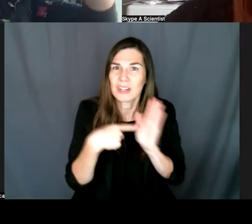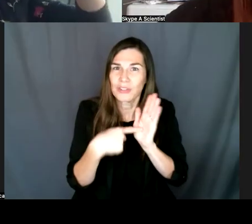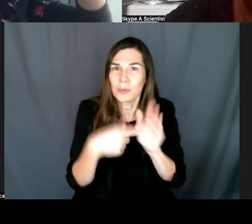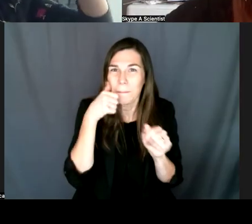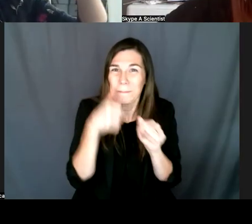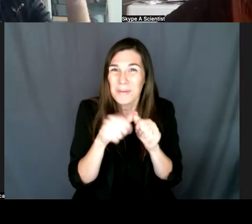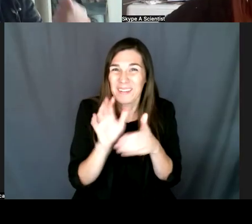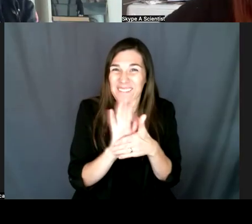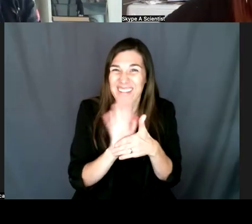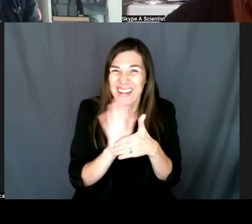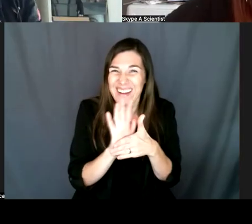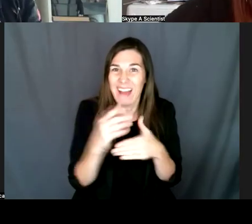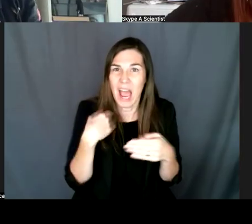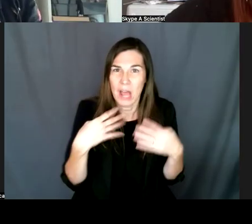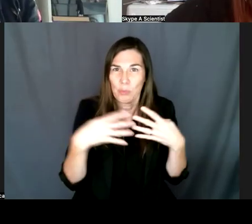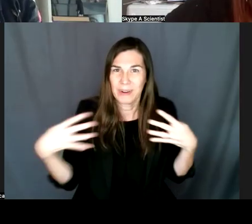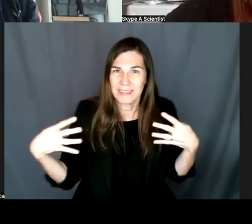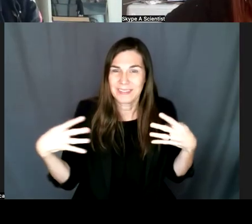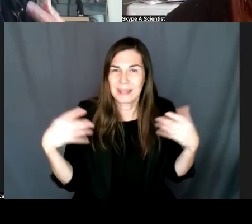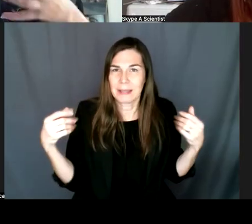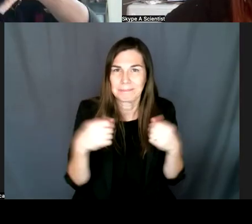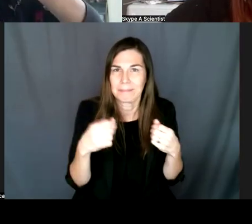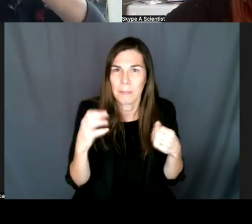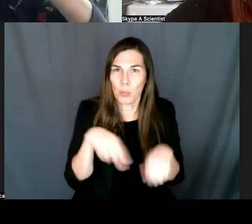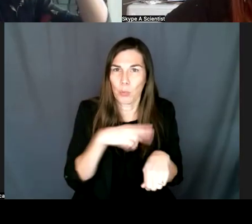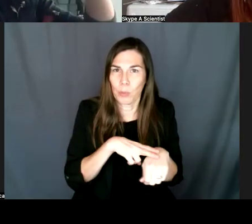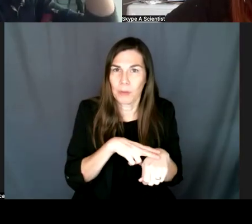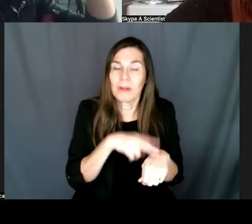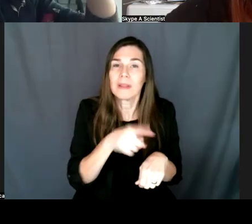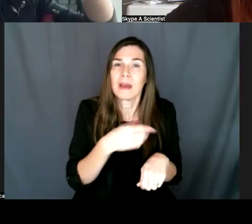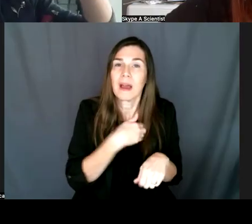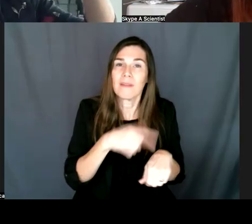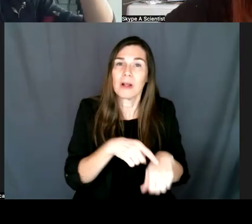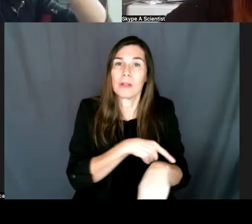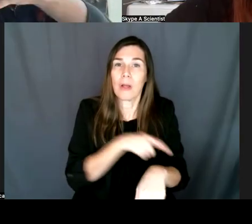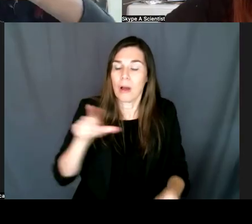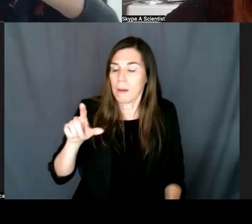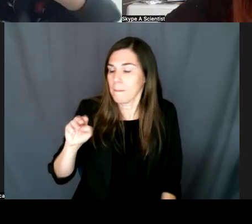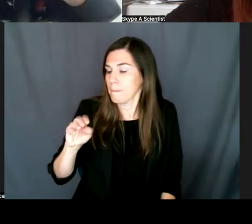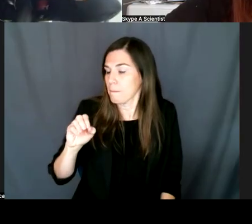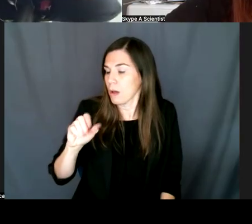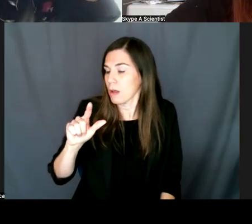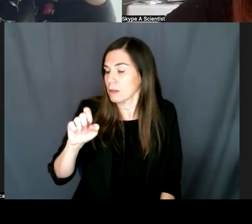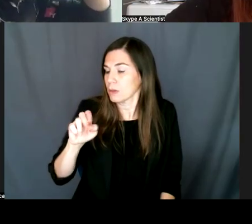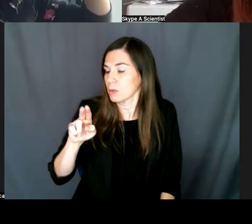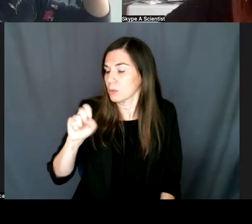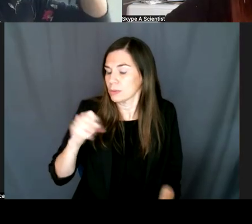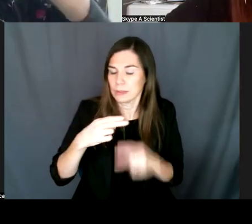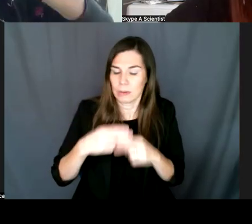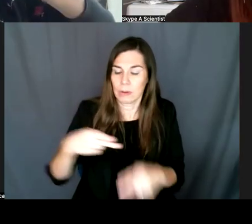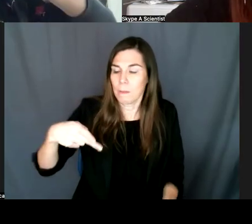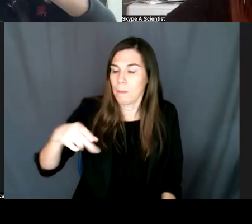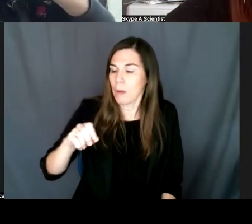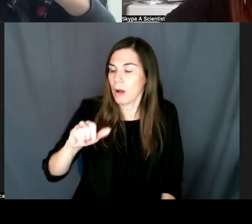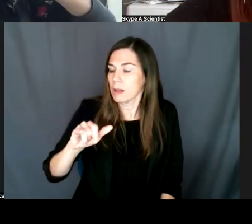this and then it got the wrinkles. Those have really long molecules called polymers that kind of stretch and they're good, but they're